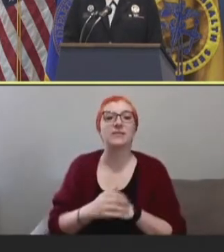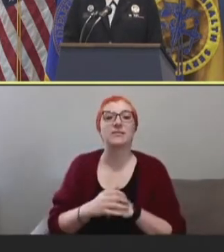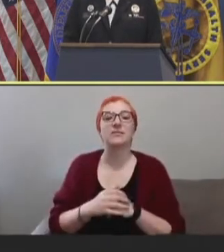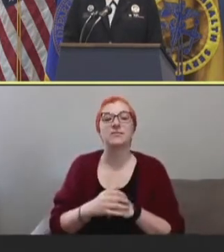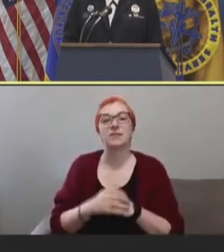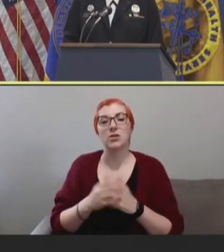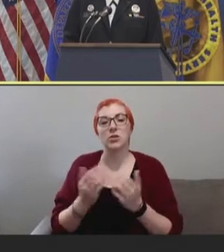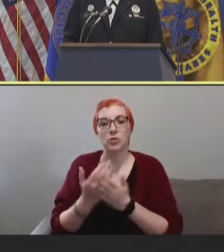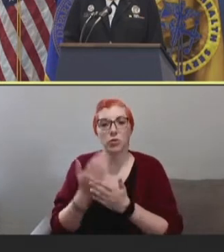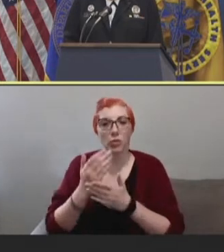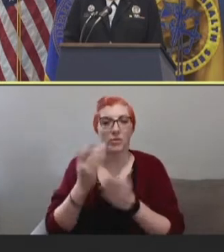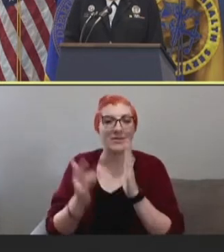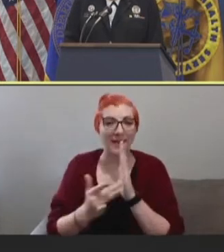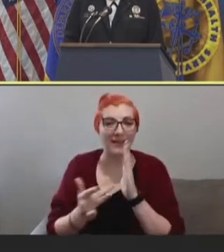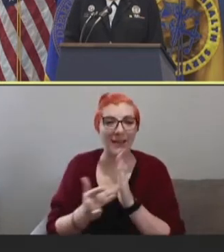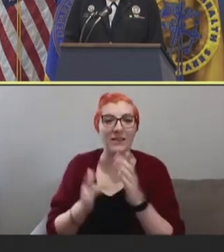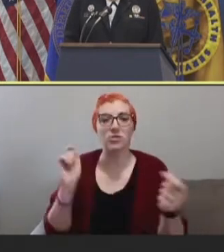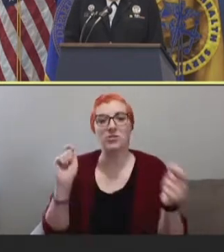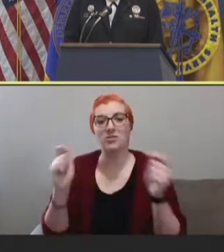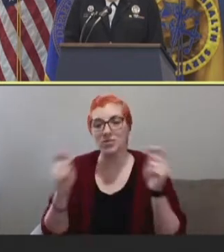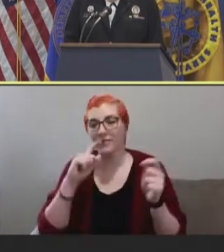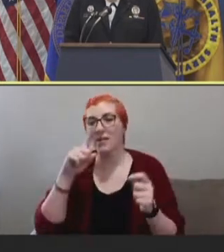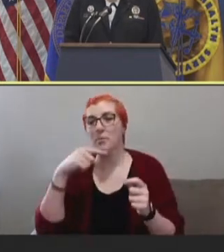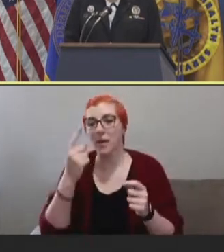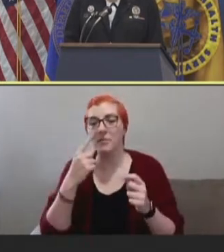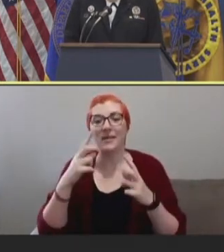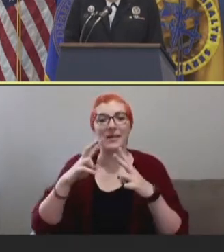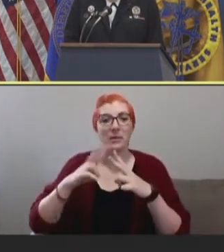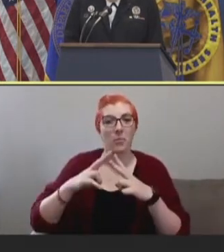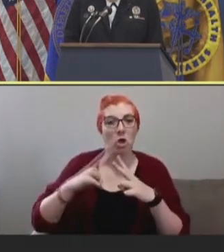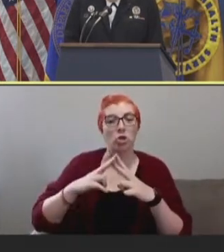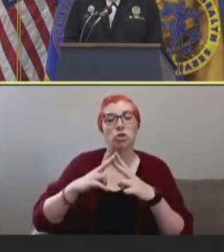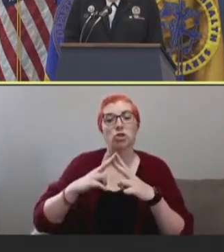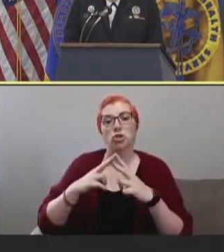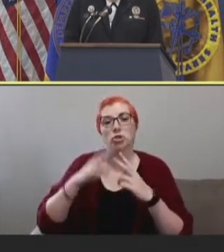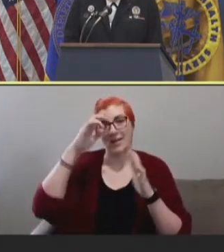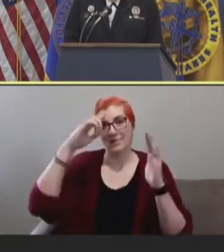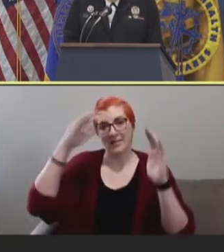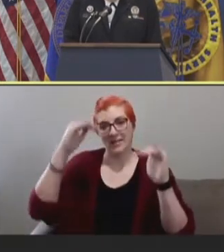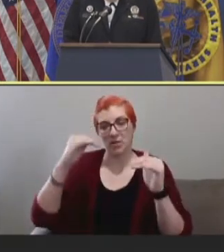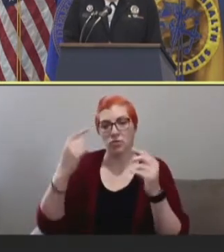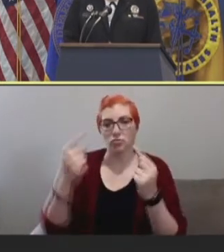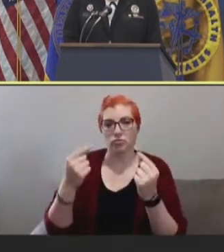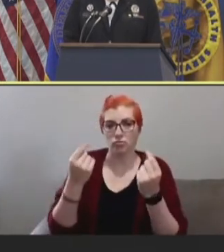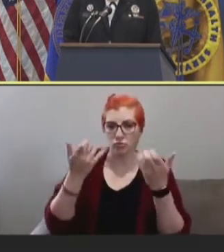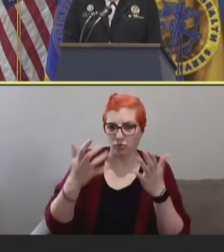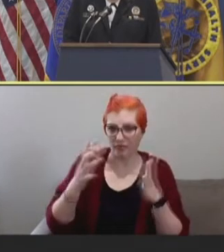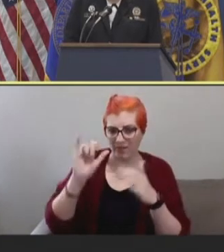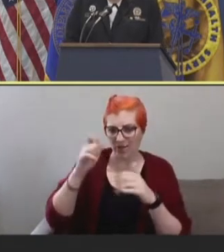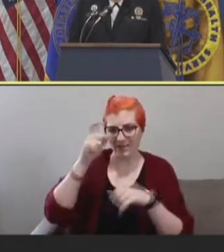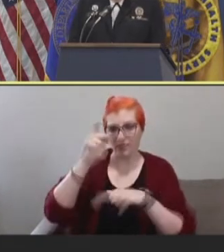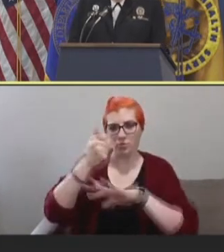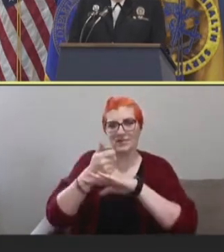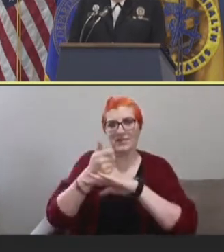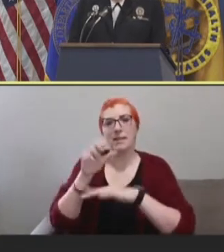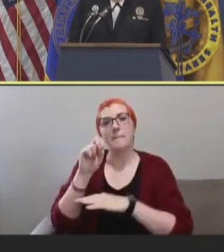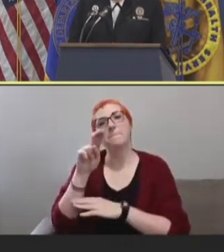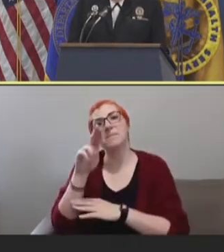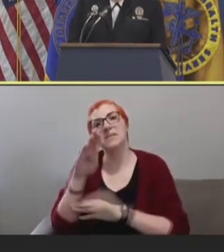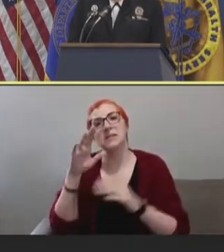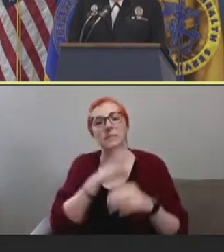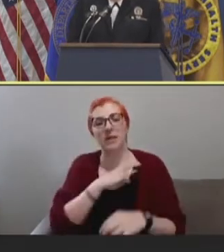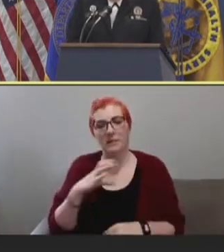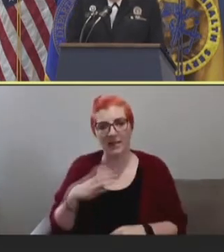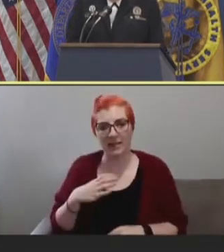partner expectations. To complete this assignment, the NVAC should create a subcommittee to review related reports and